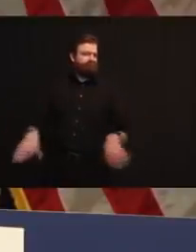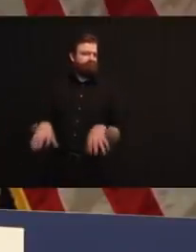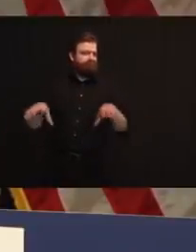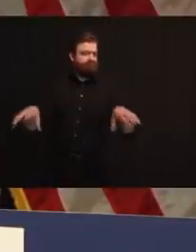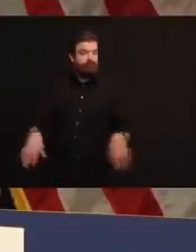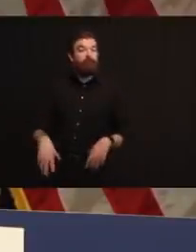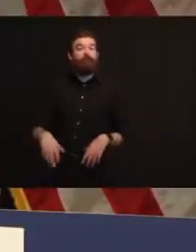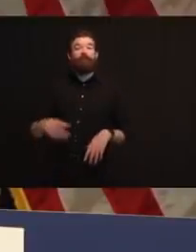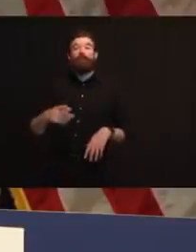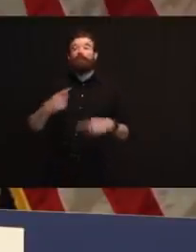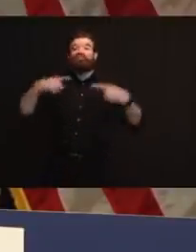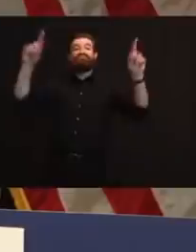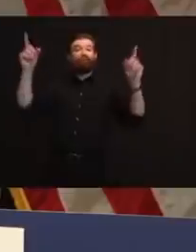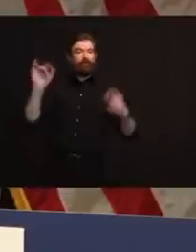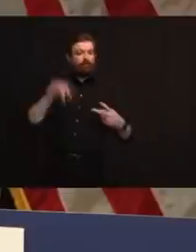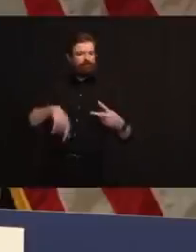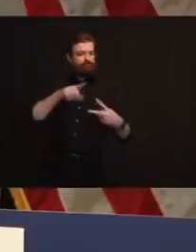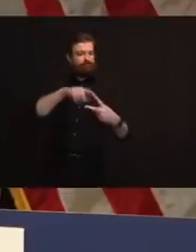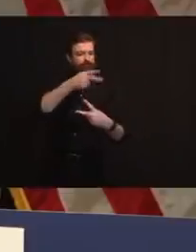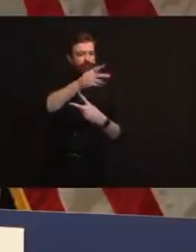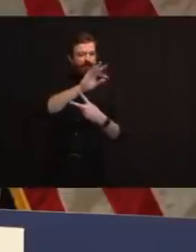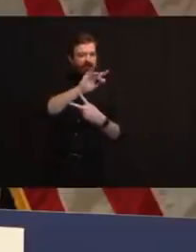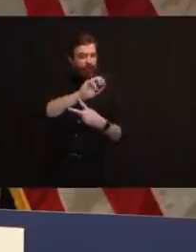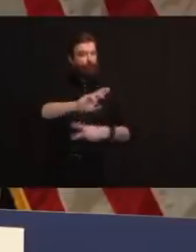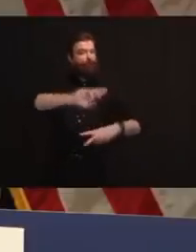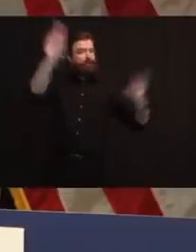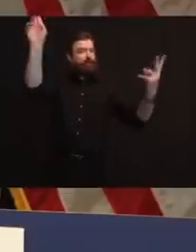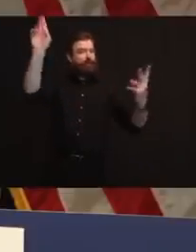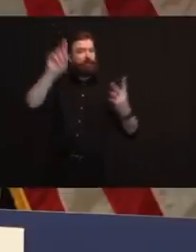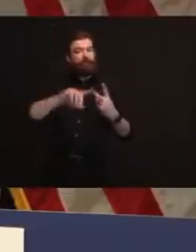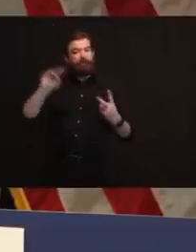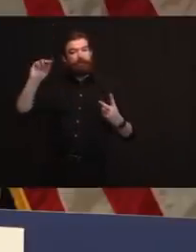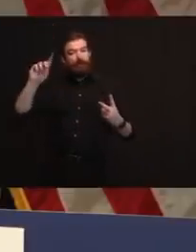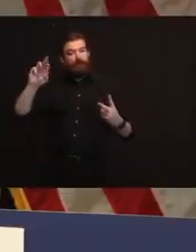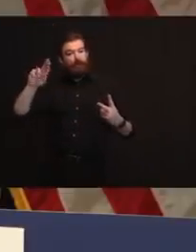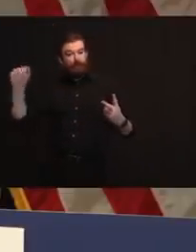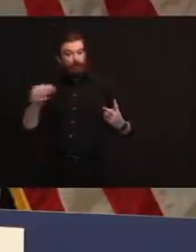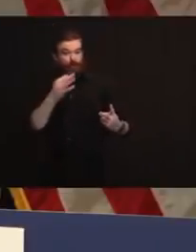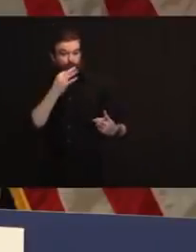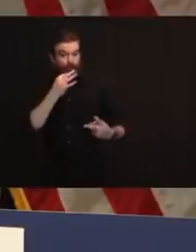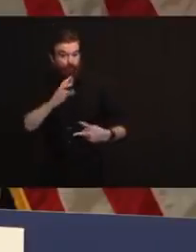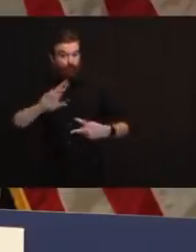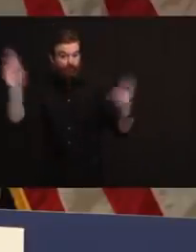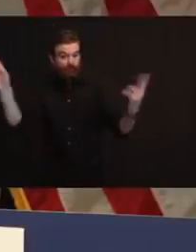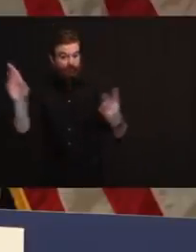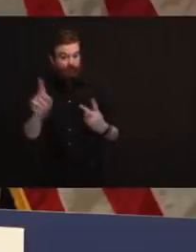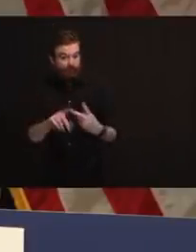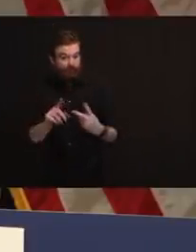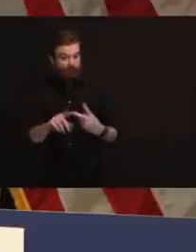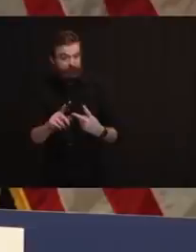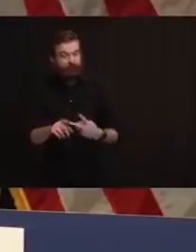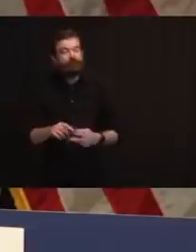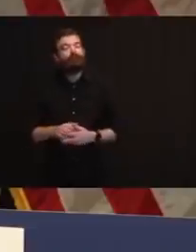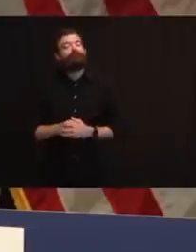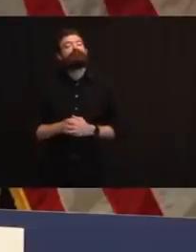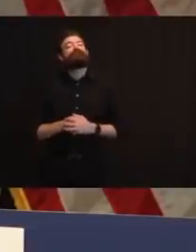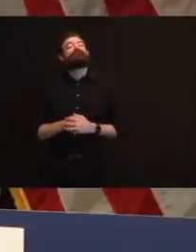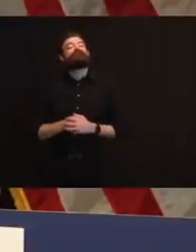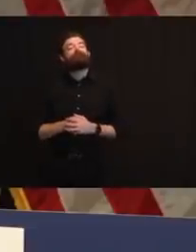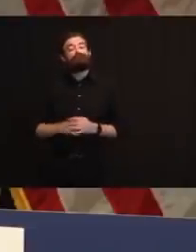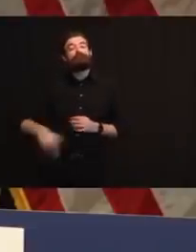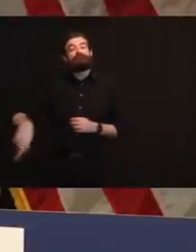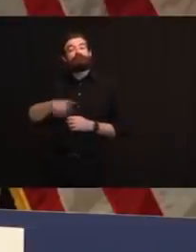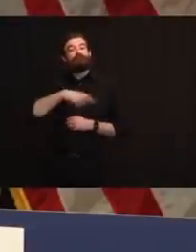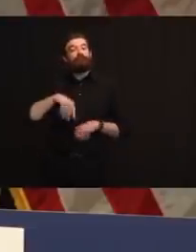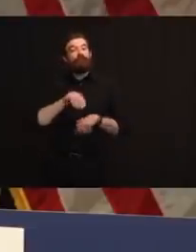and one very soon to be utilized. And the Professional Advisory Committee, part of the process was to educate a lot of the folks about